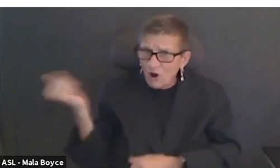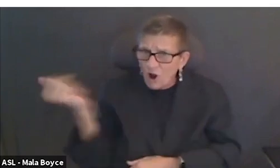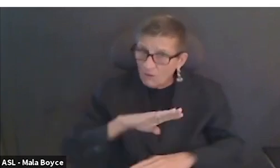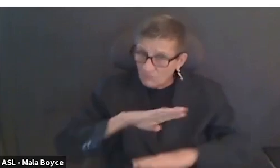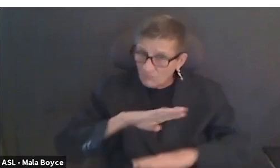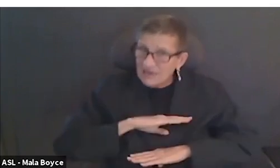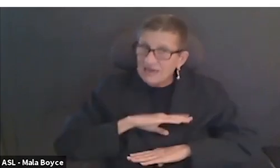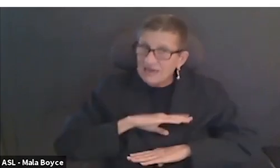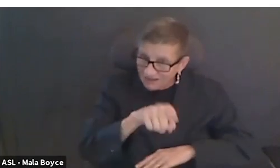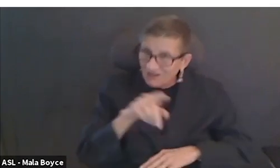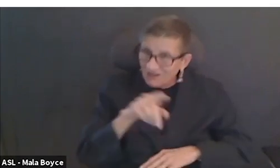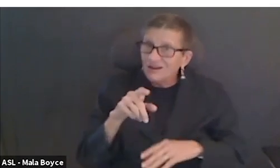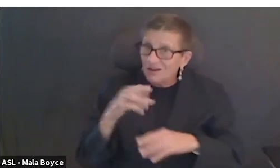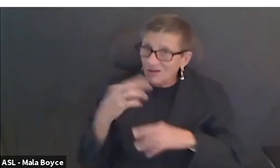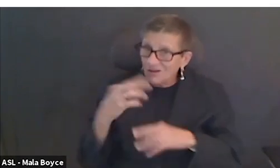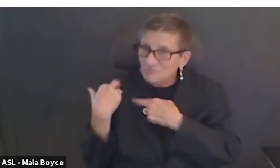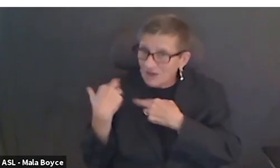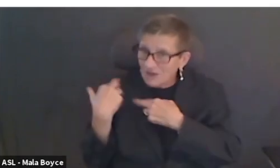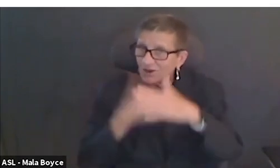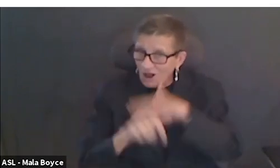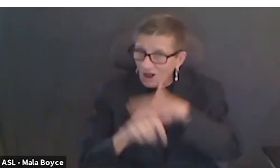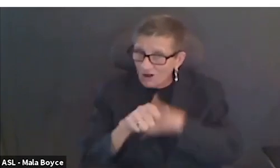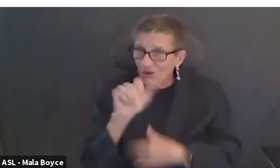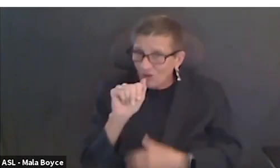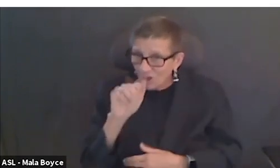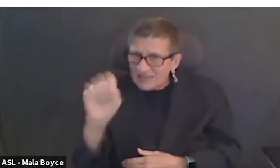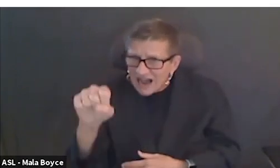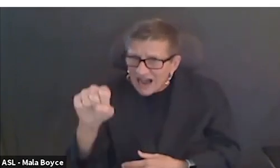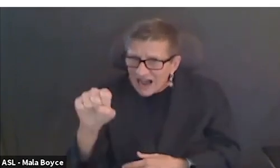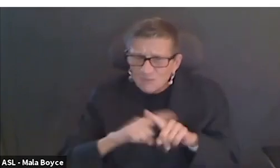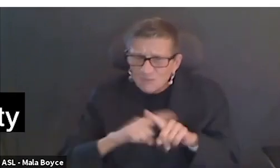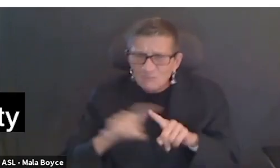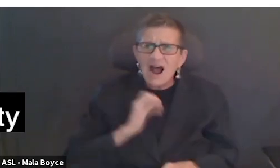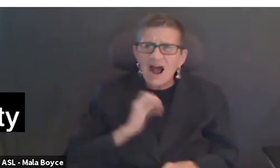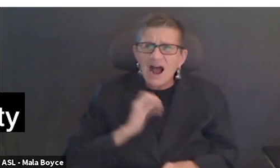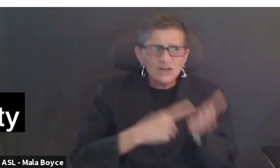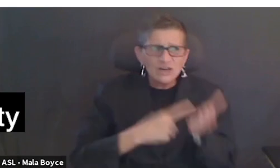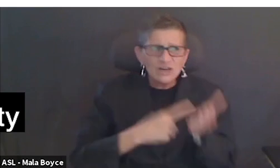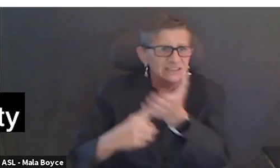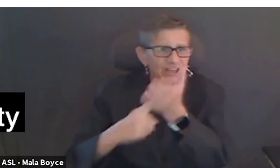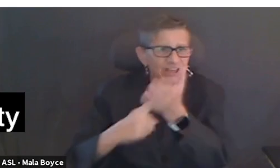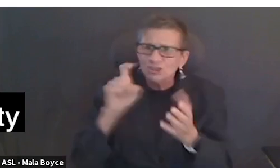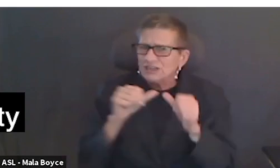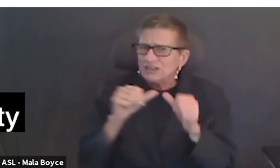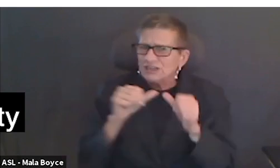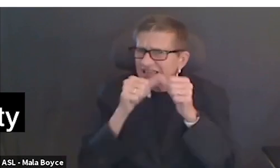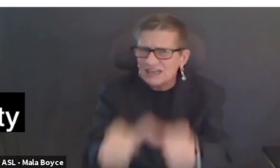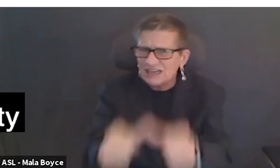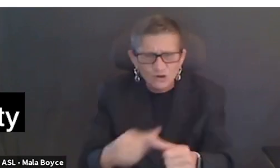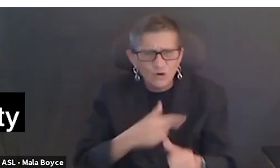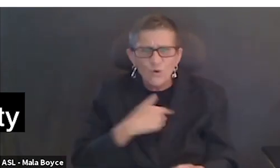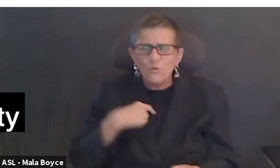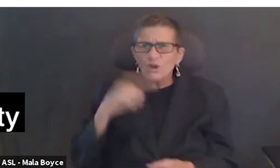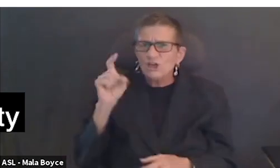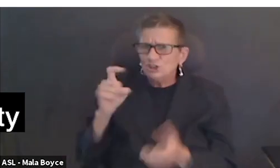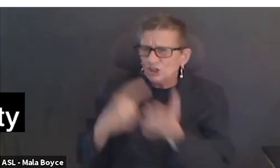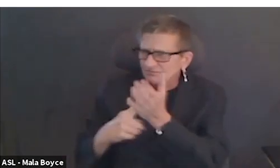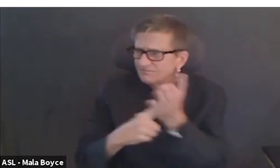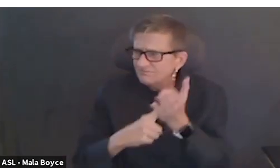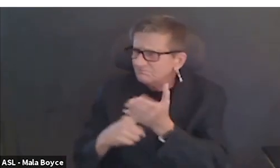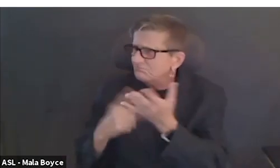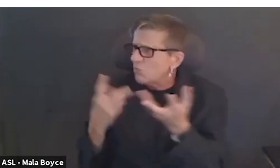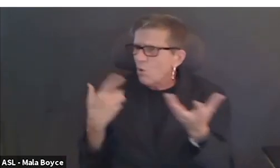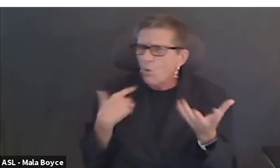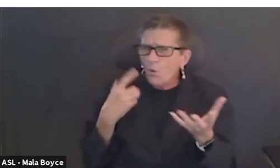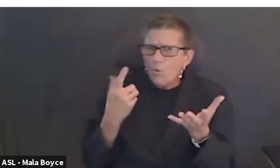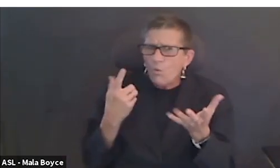this law, but that the conversation should always be continuing. What can we do to increase accessibility